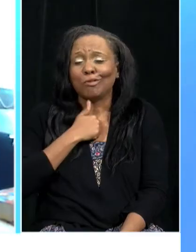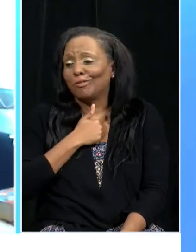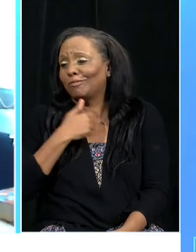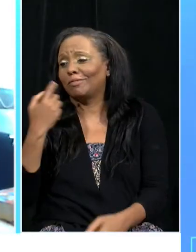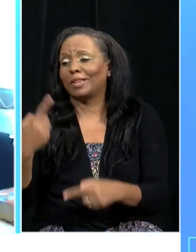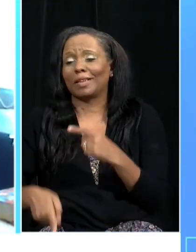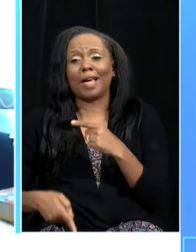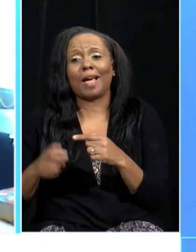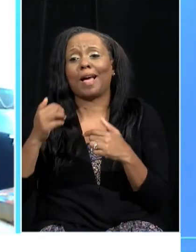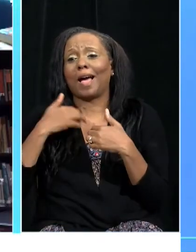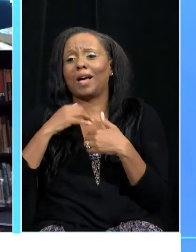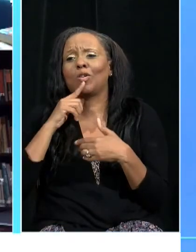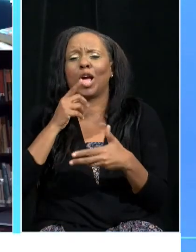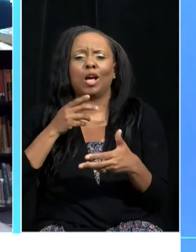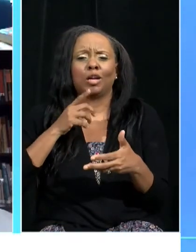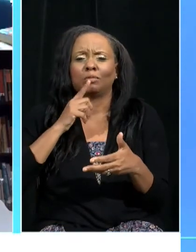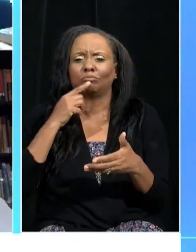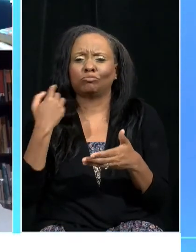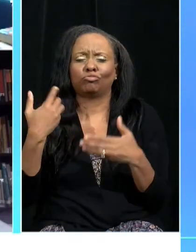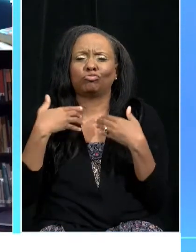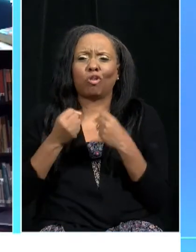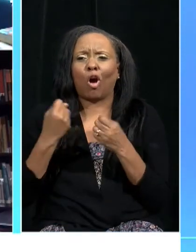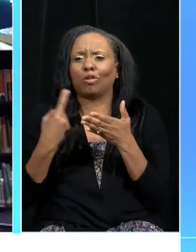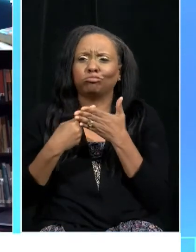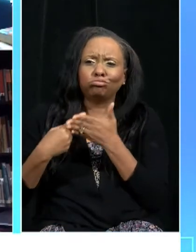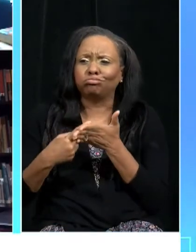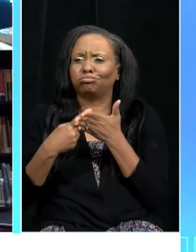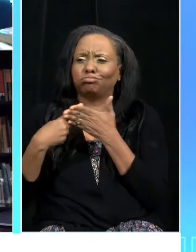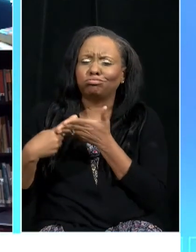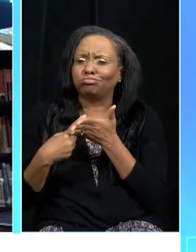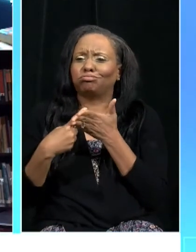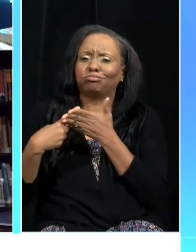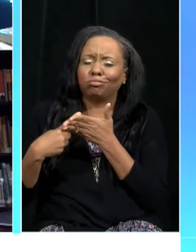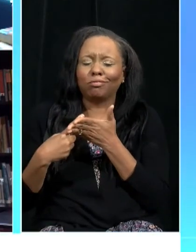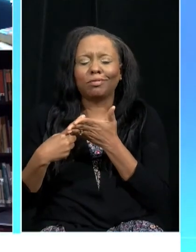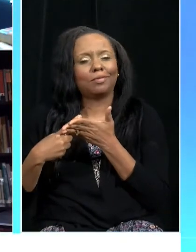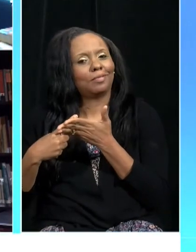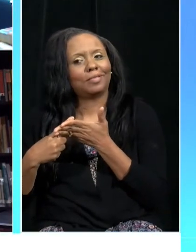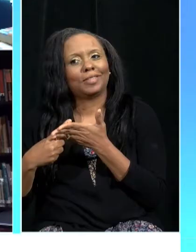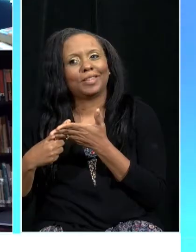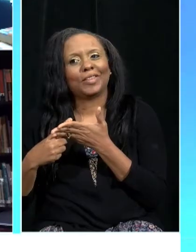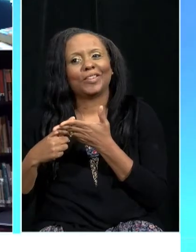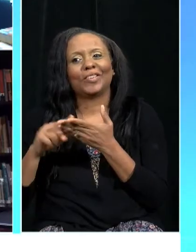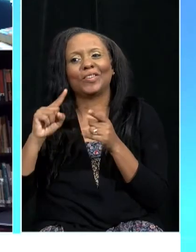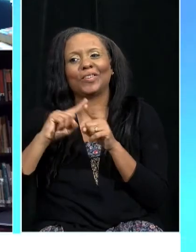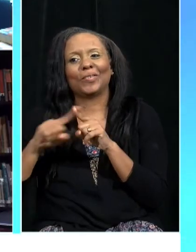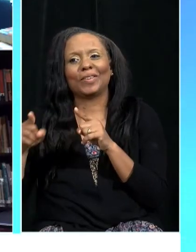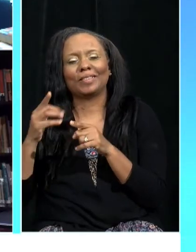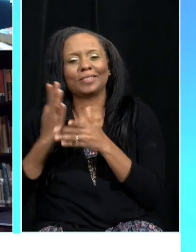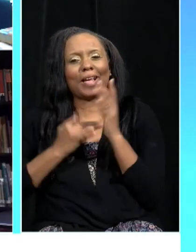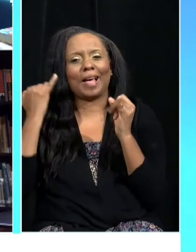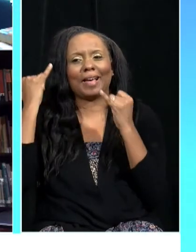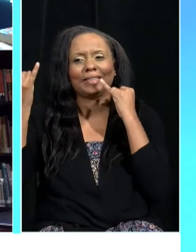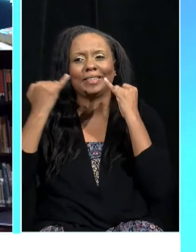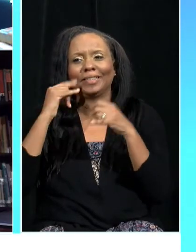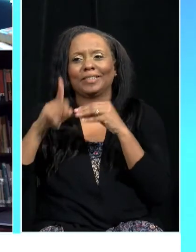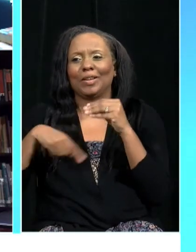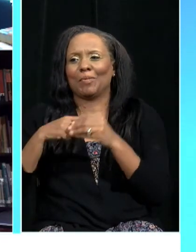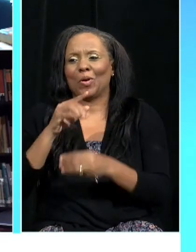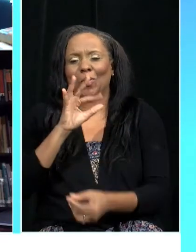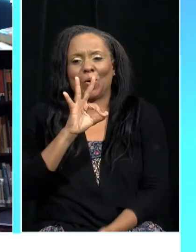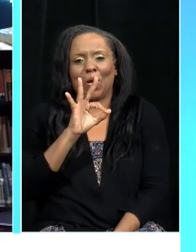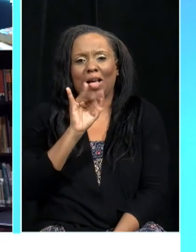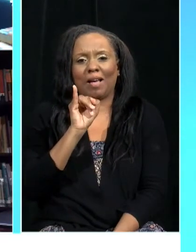I'm sure George will agree with me because there are some notions there being put forward about fiscal responsibility and so on, and these are heavily loaded